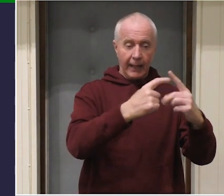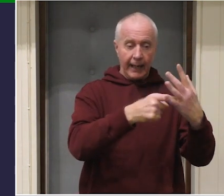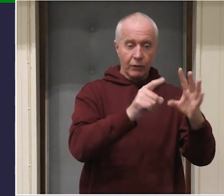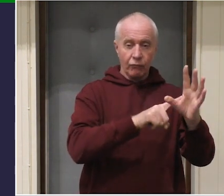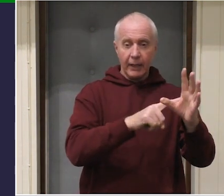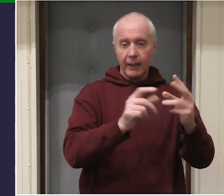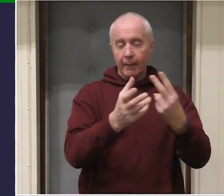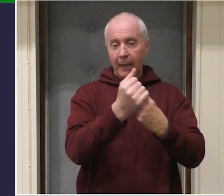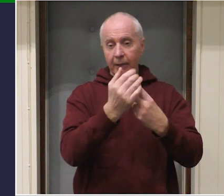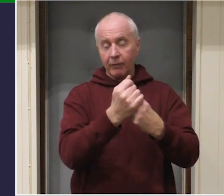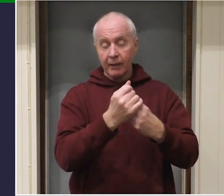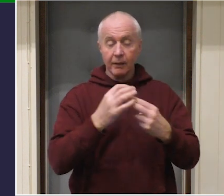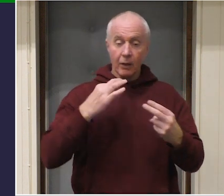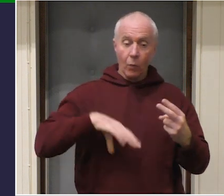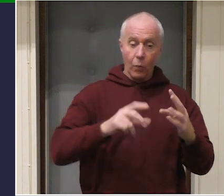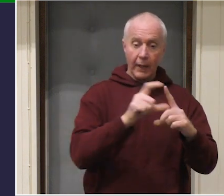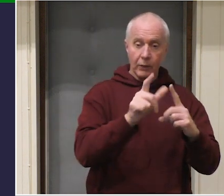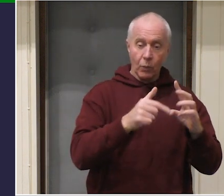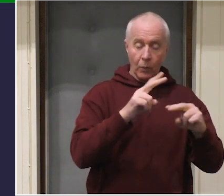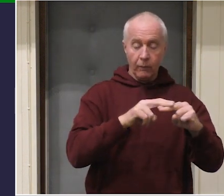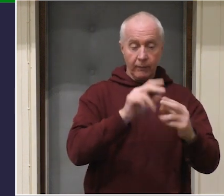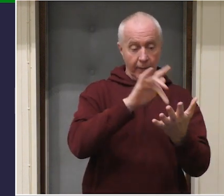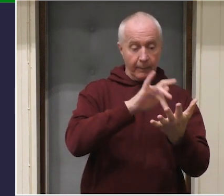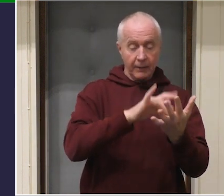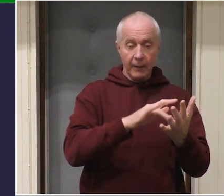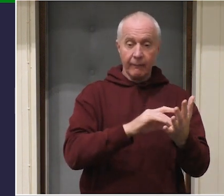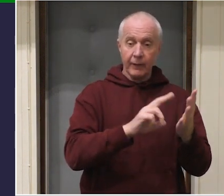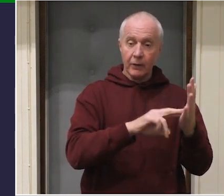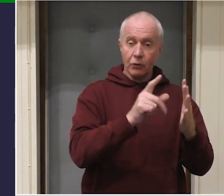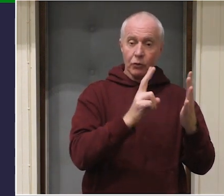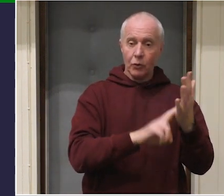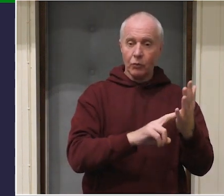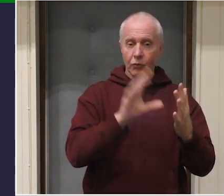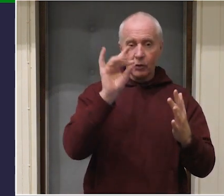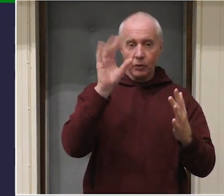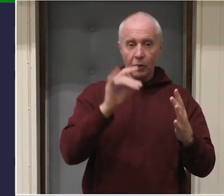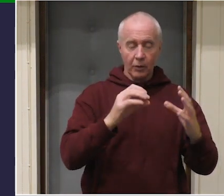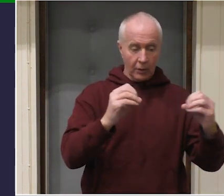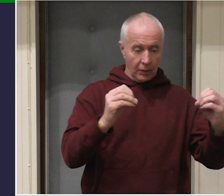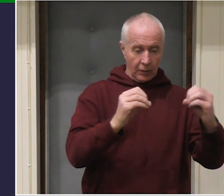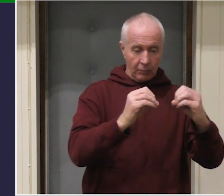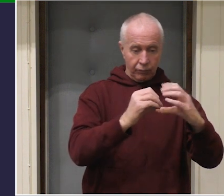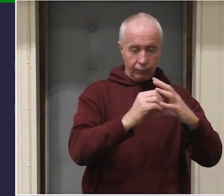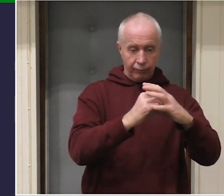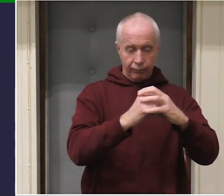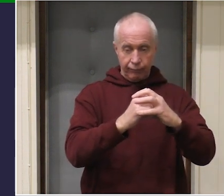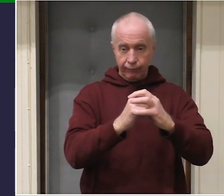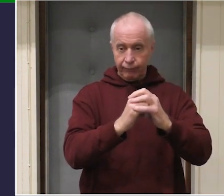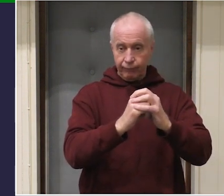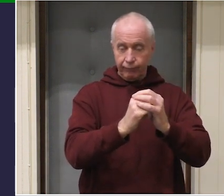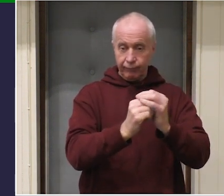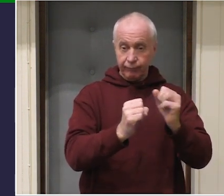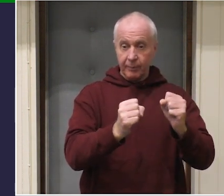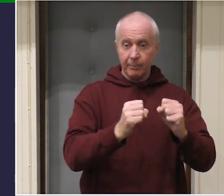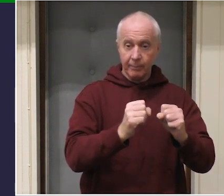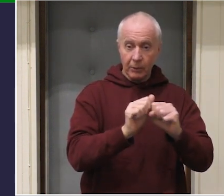where instead of a white dwarf in the middle, you have a neutron star, and the eating of the companion star, it causes such